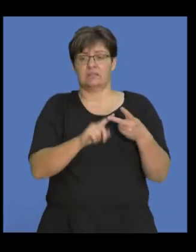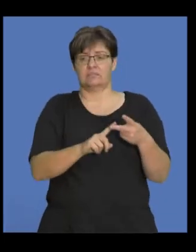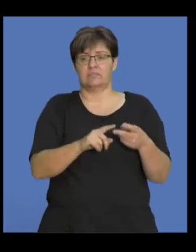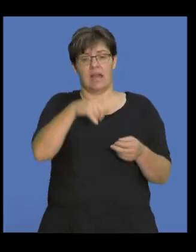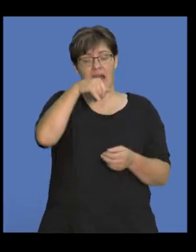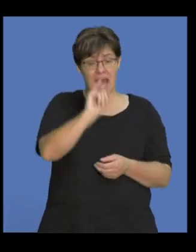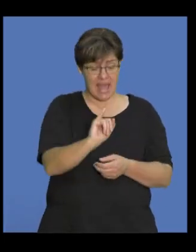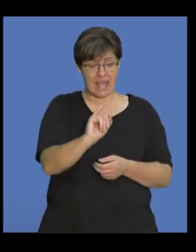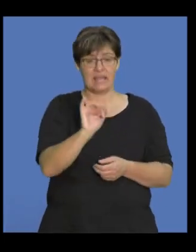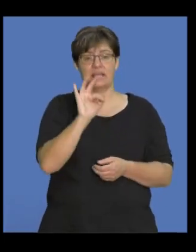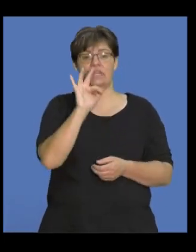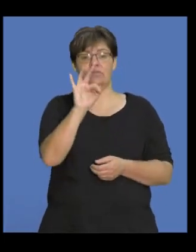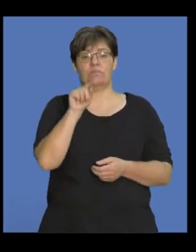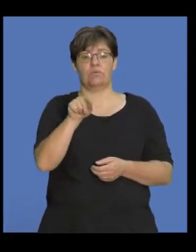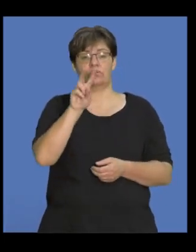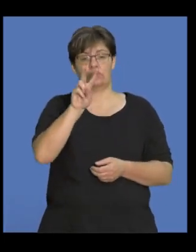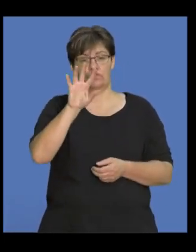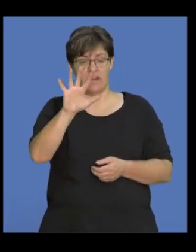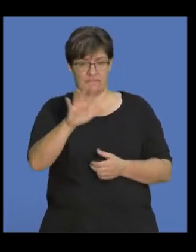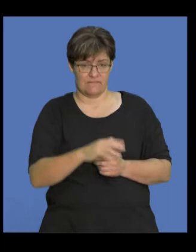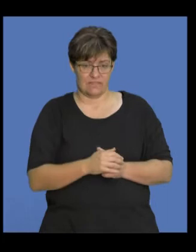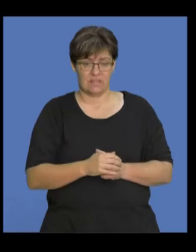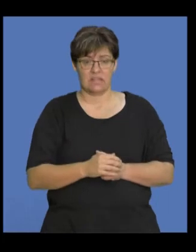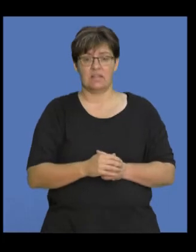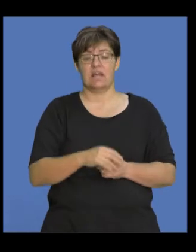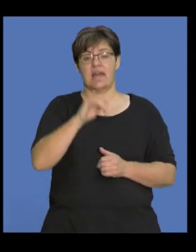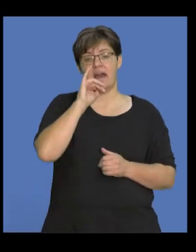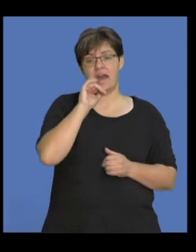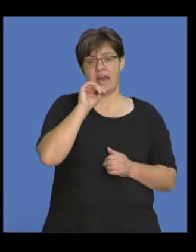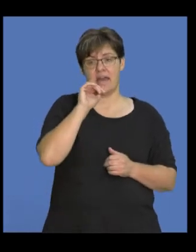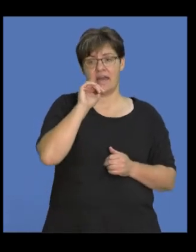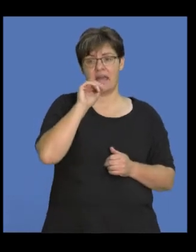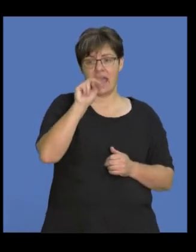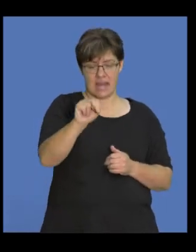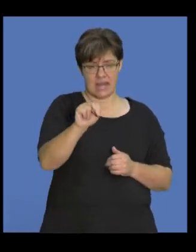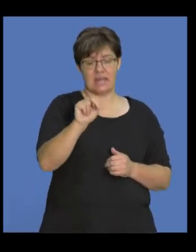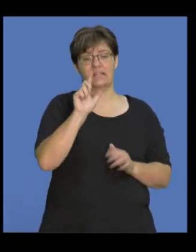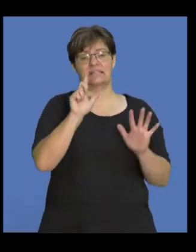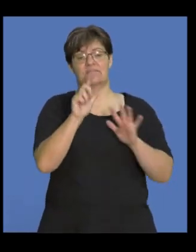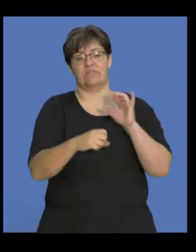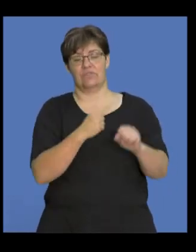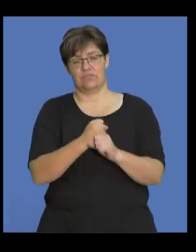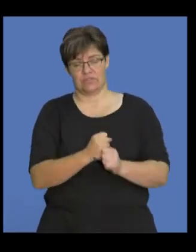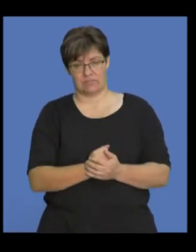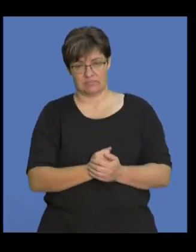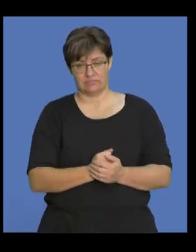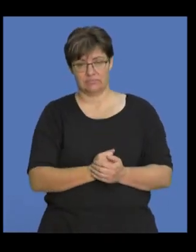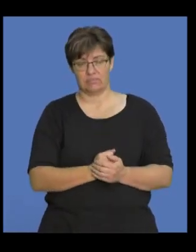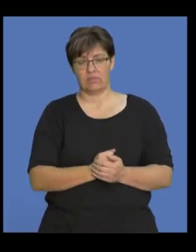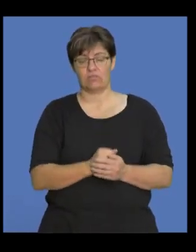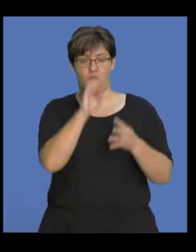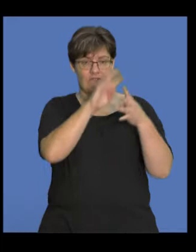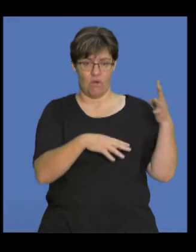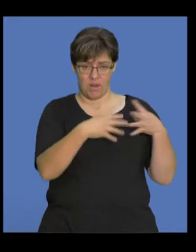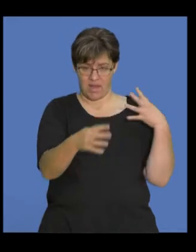I value will be the 3.25, and then N will then be 7 years. So my formula will